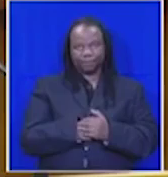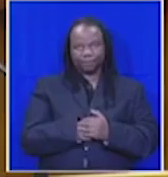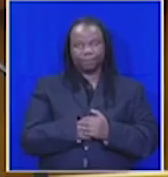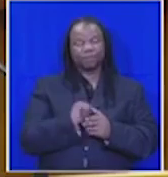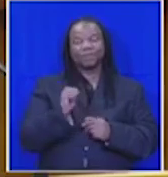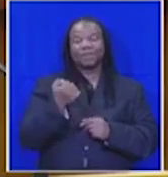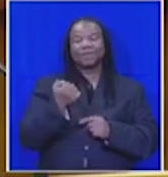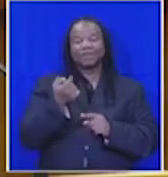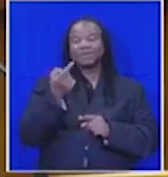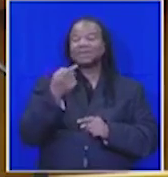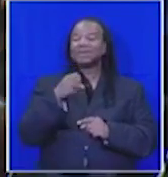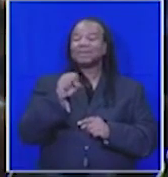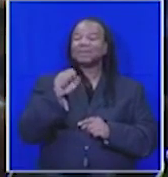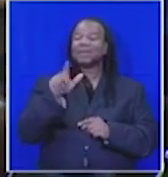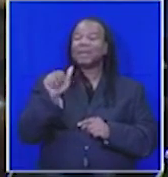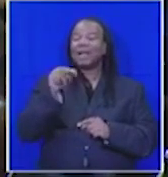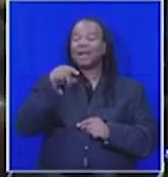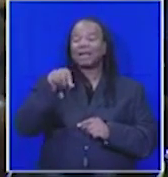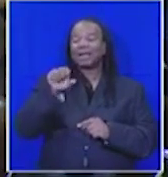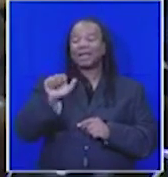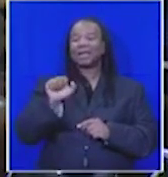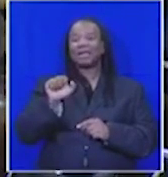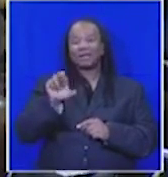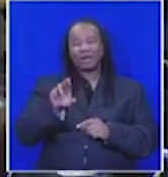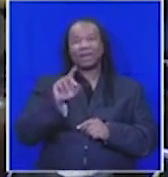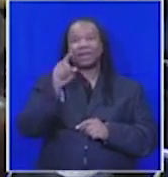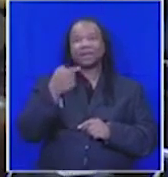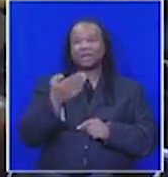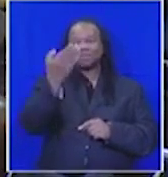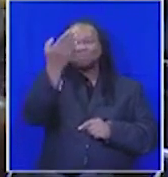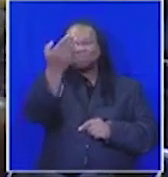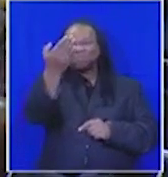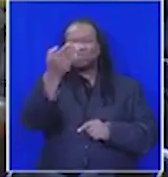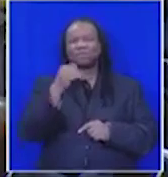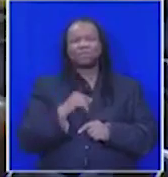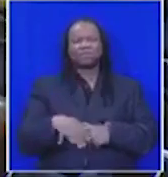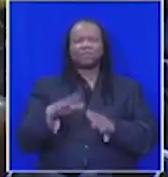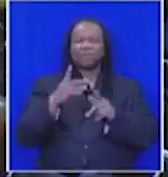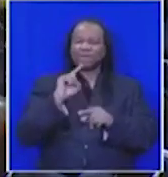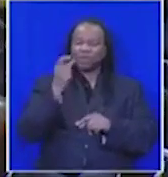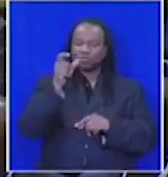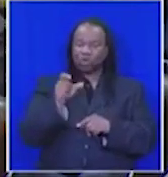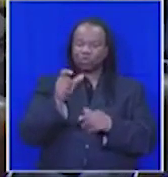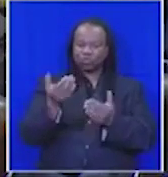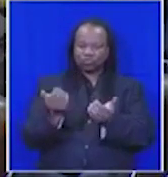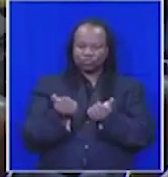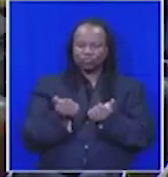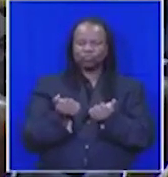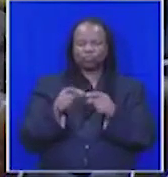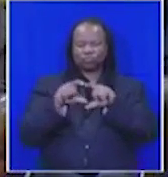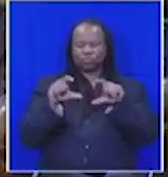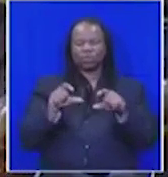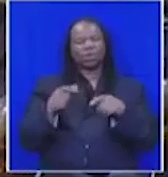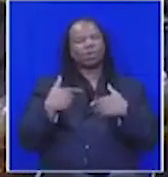box, sy is hier met ons. There she is. Mevrou, ek is baie trots op jou,